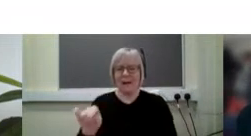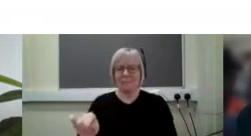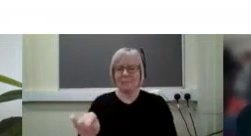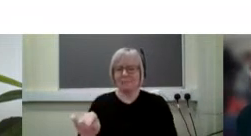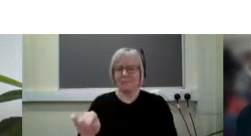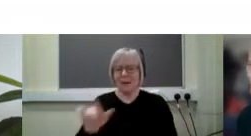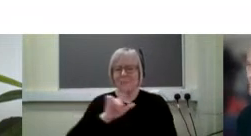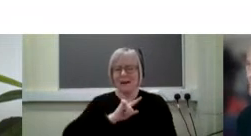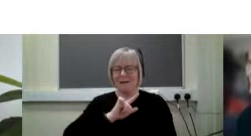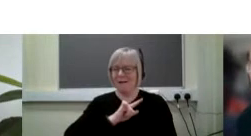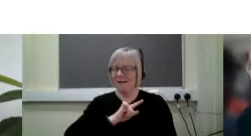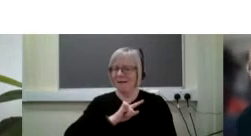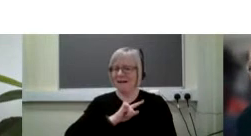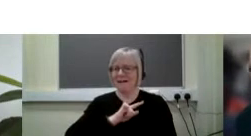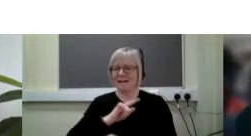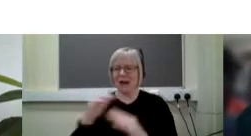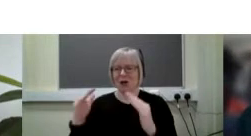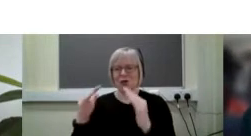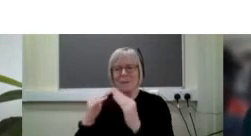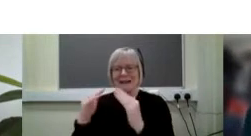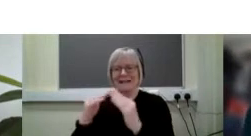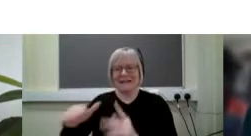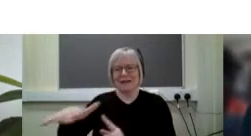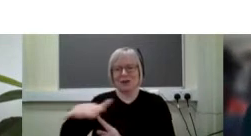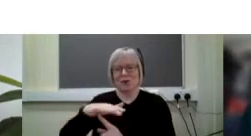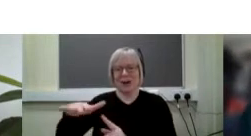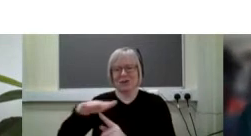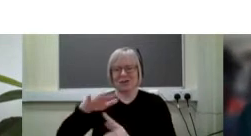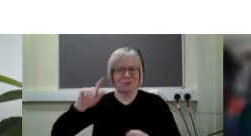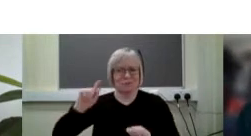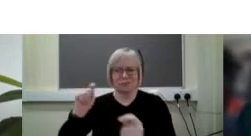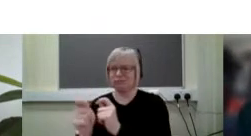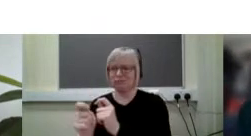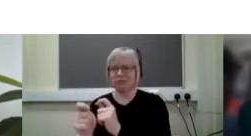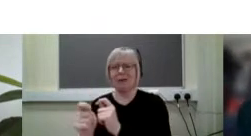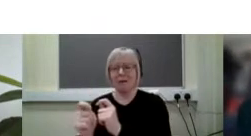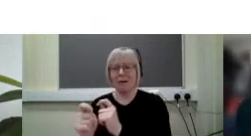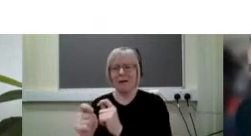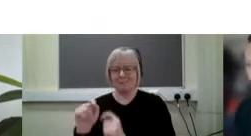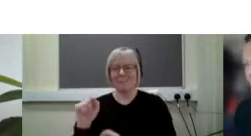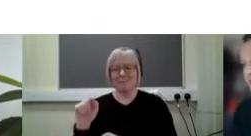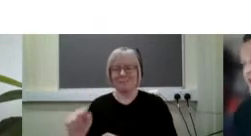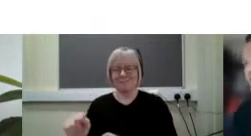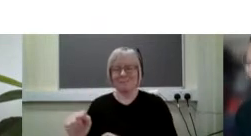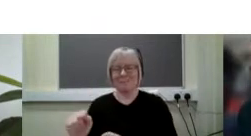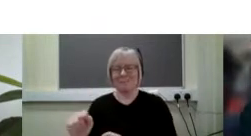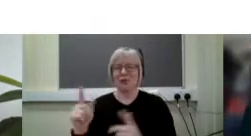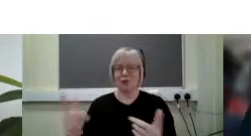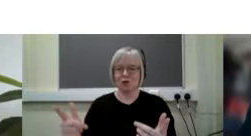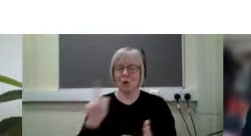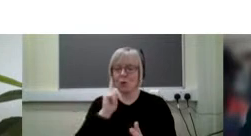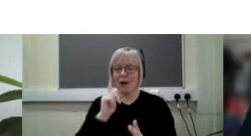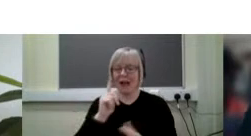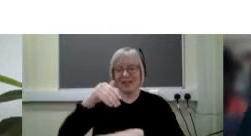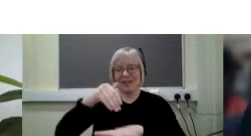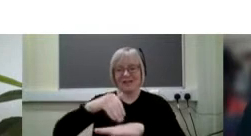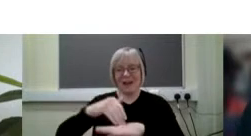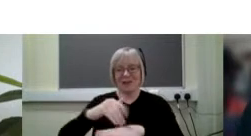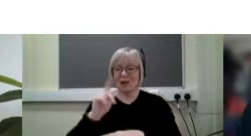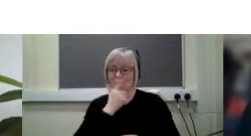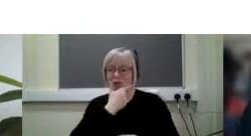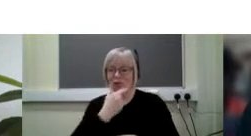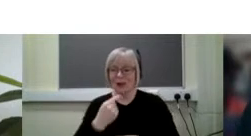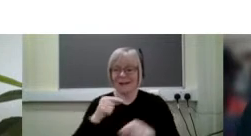disrupted domestic situations at home. So the gendered impact was something that came